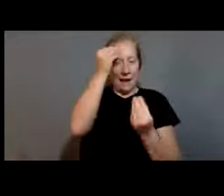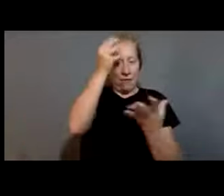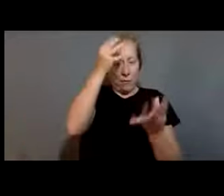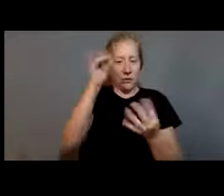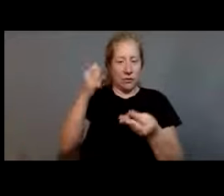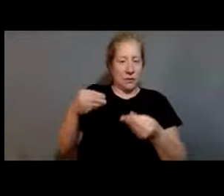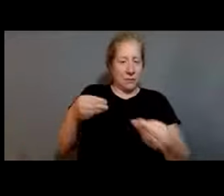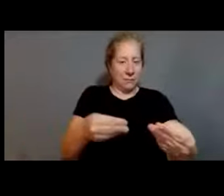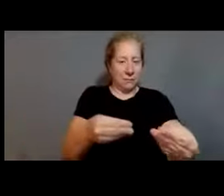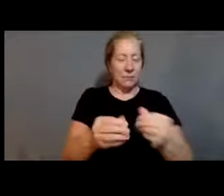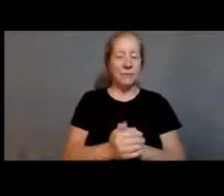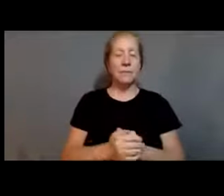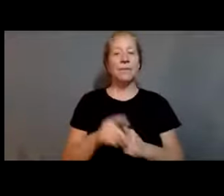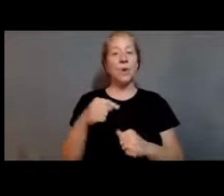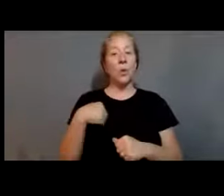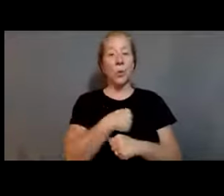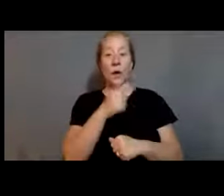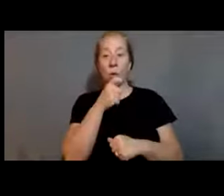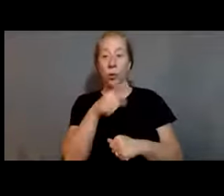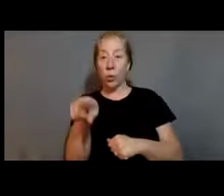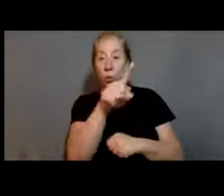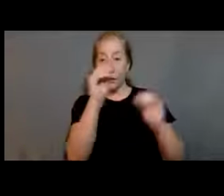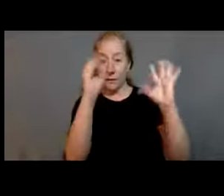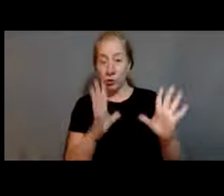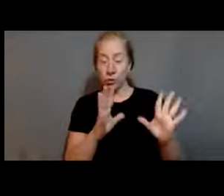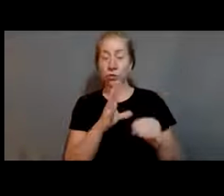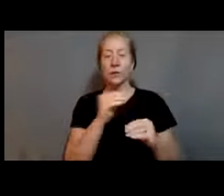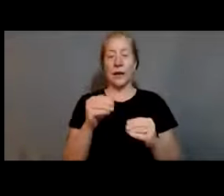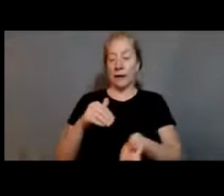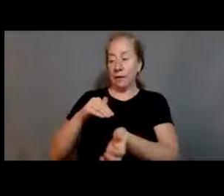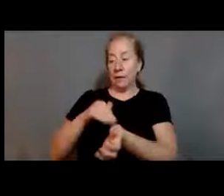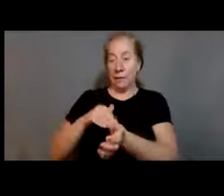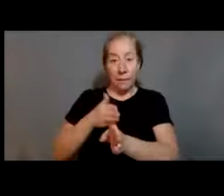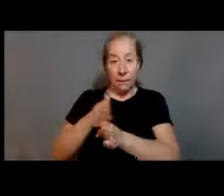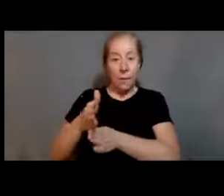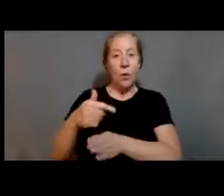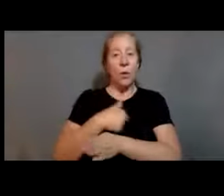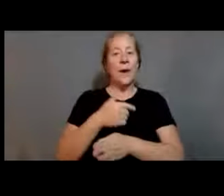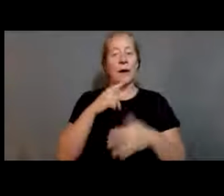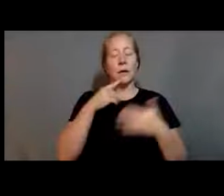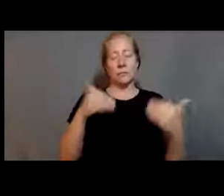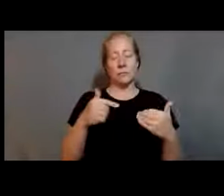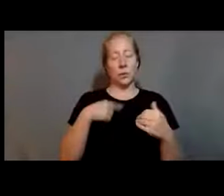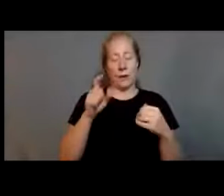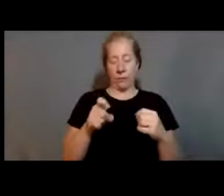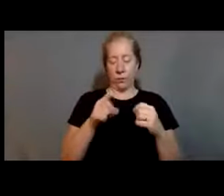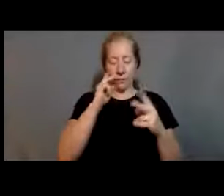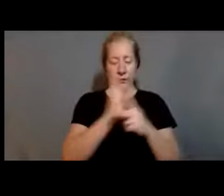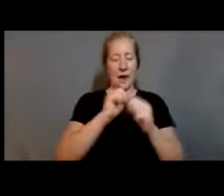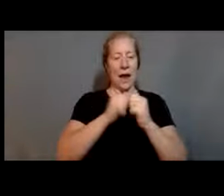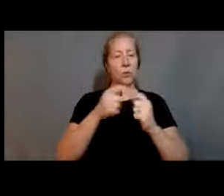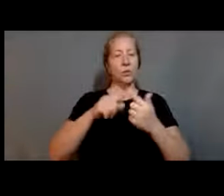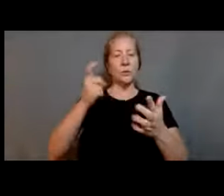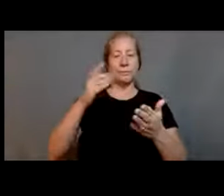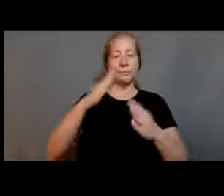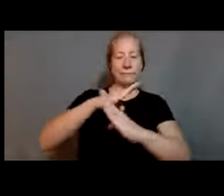is an opportunity for us to really understand that we have a stake in how do we help prevent